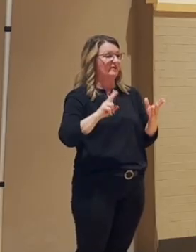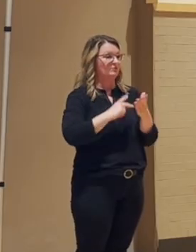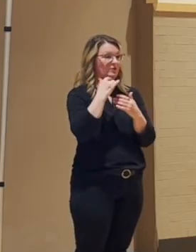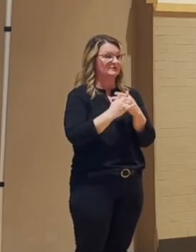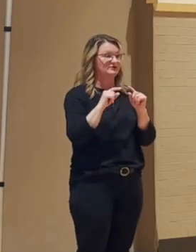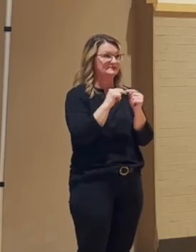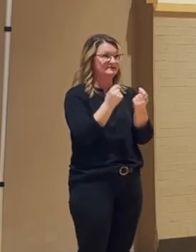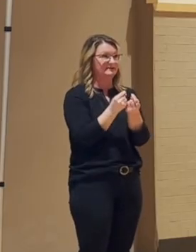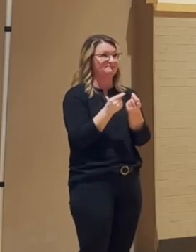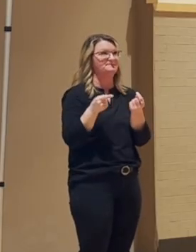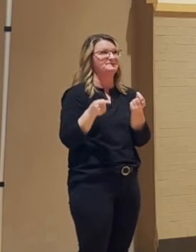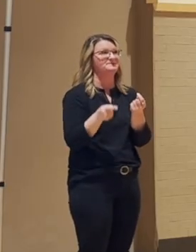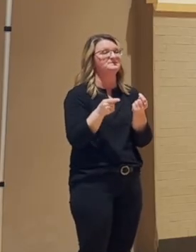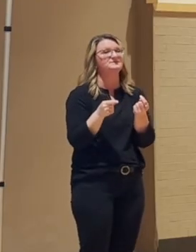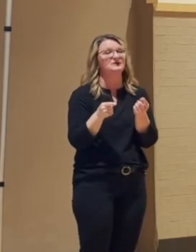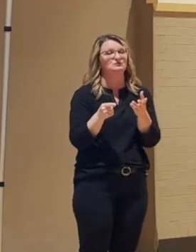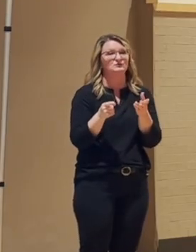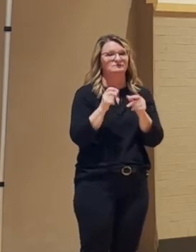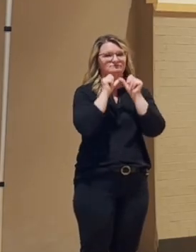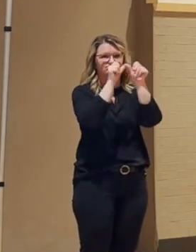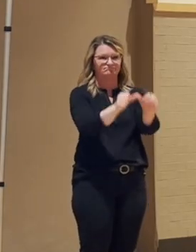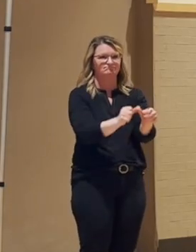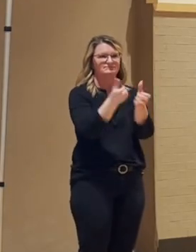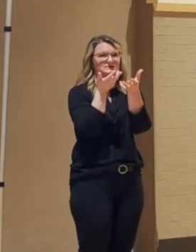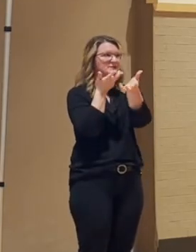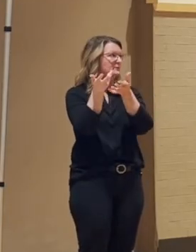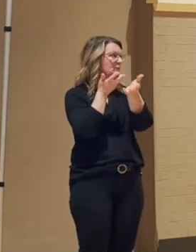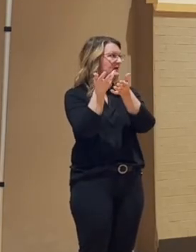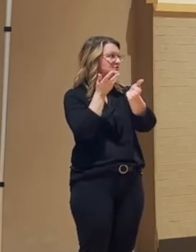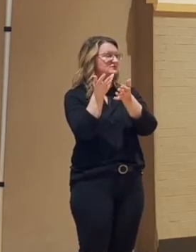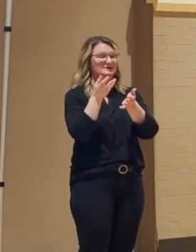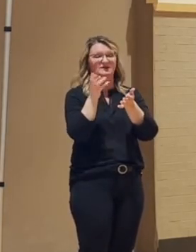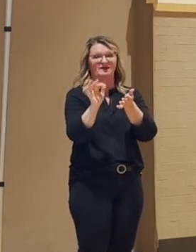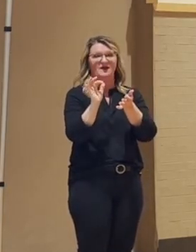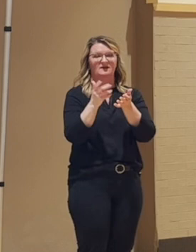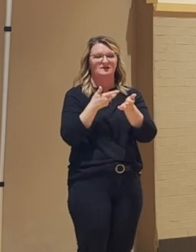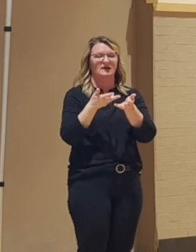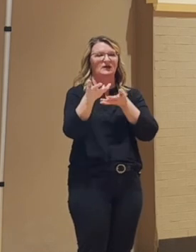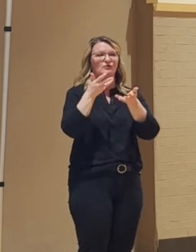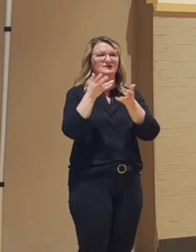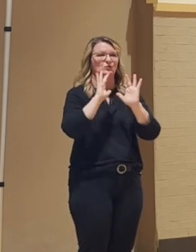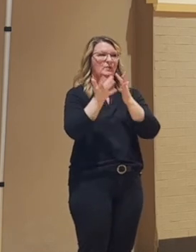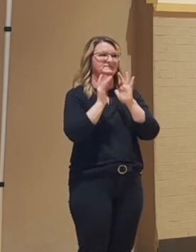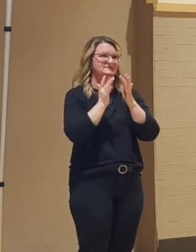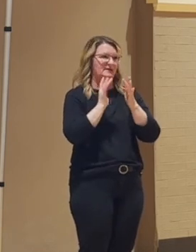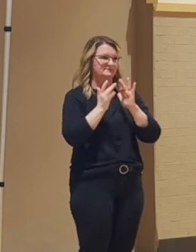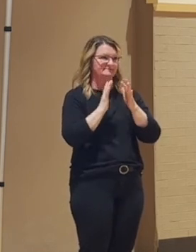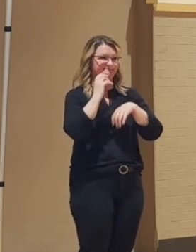team as a means to stay engaged is the creation of an interactive website.